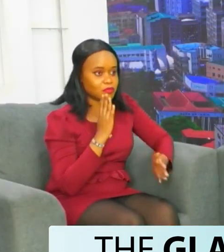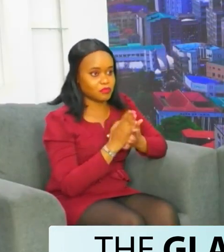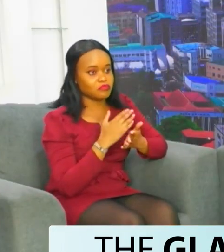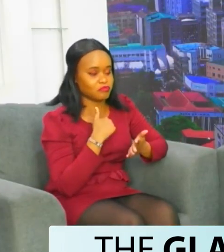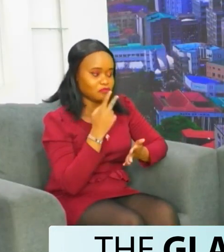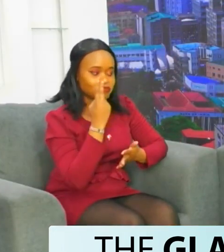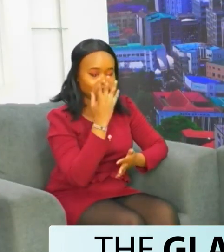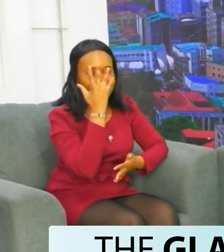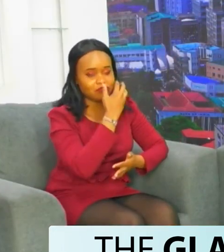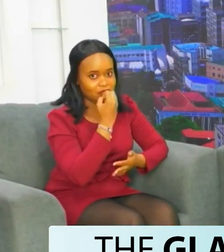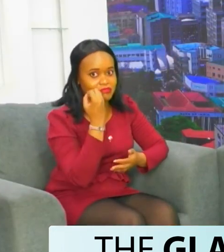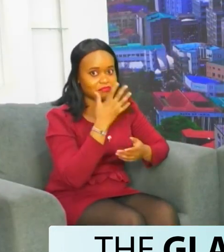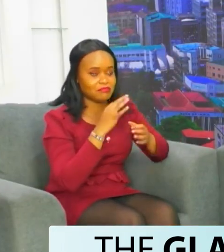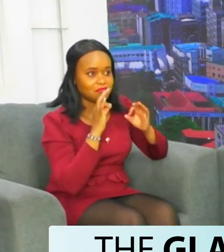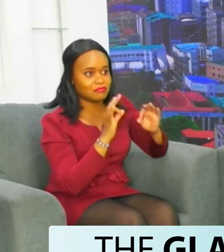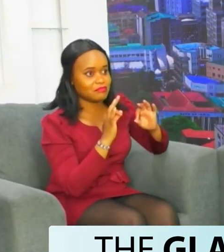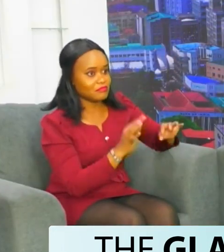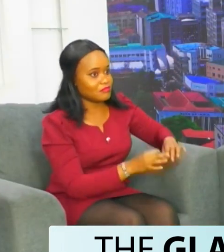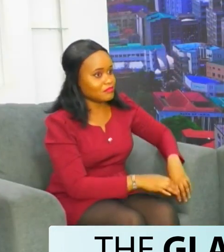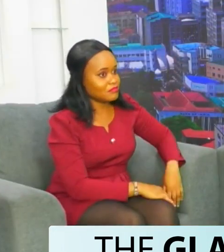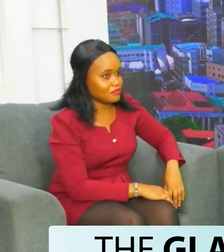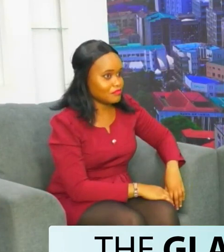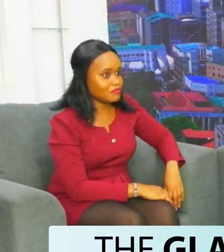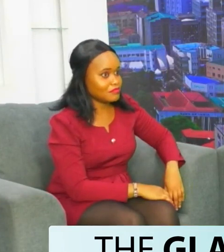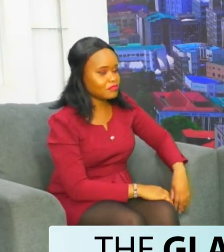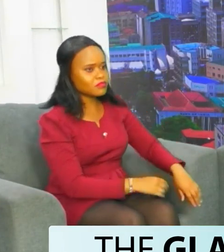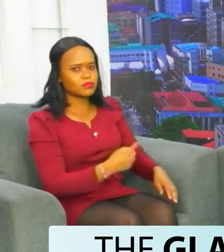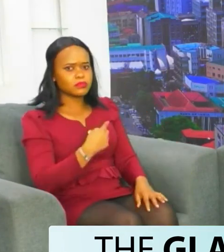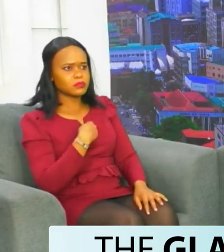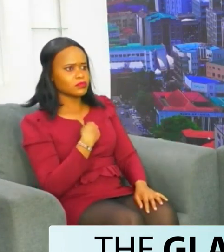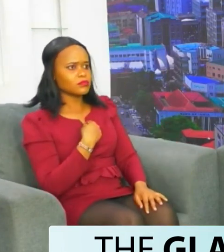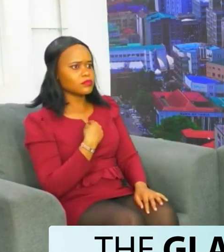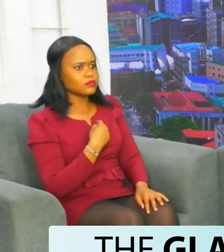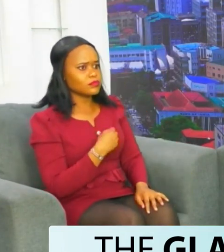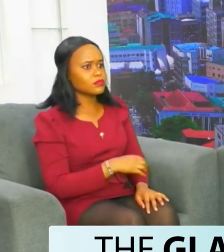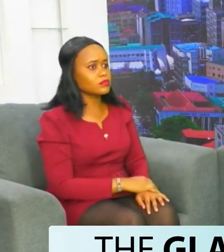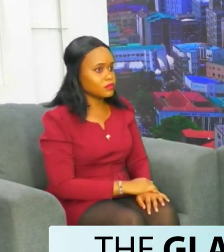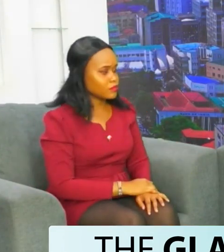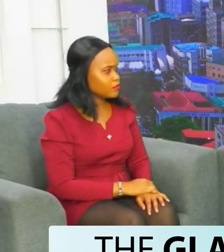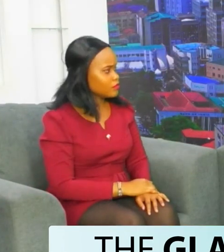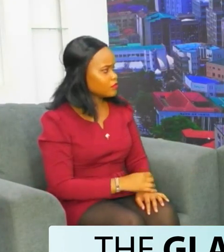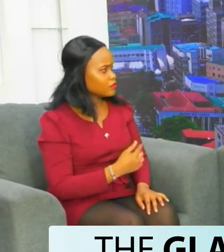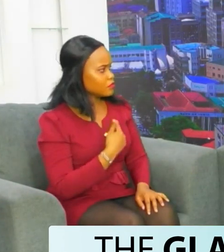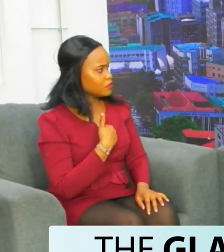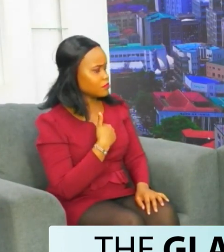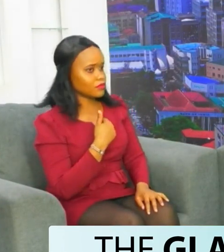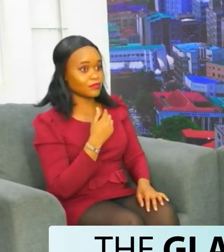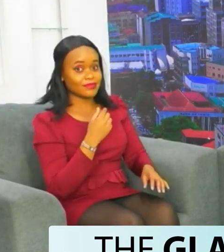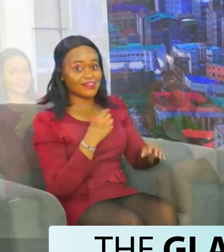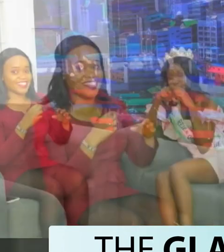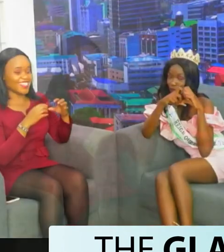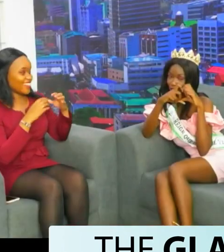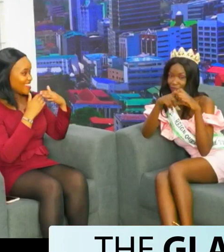That is amazing. They are really beautiful, and your taste and your design taste level is beautiful. Thank you.